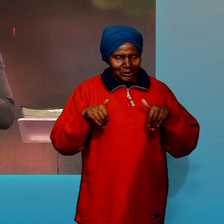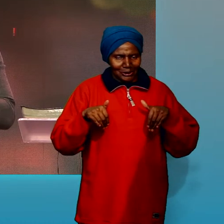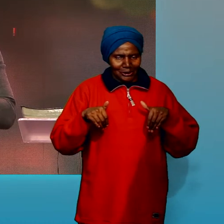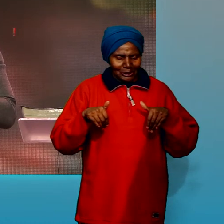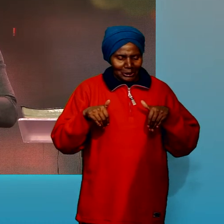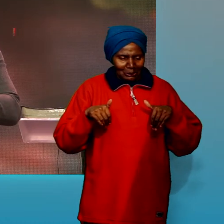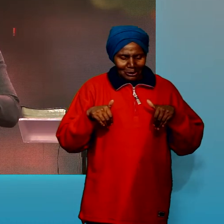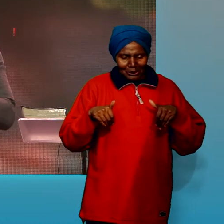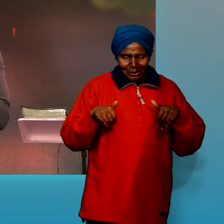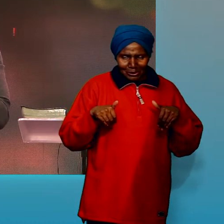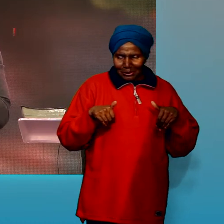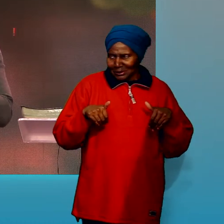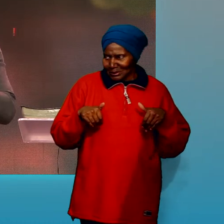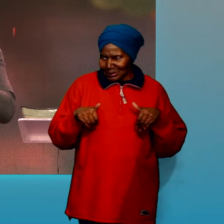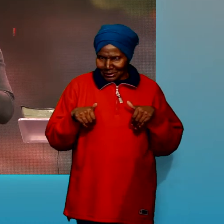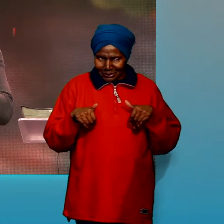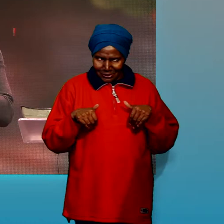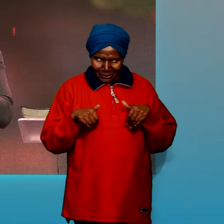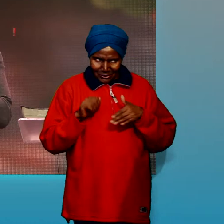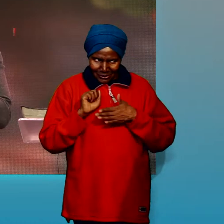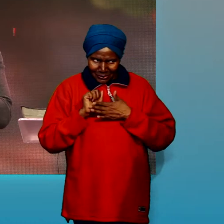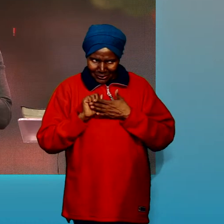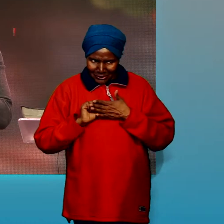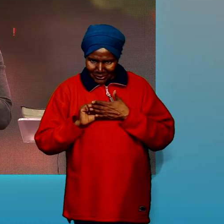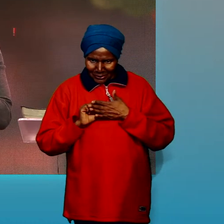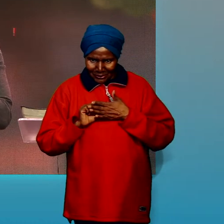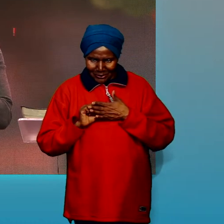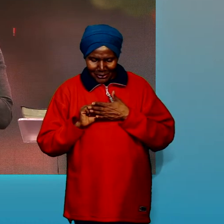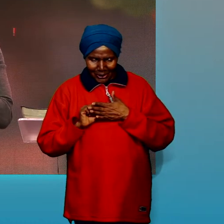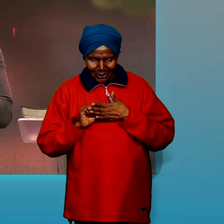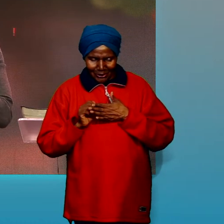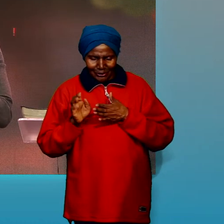recoil from what the Word of God is calling you to do.